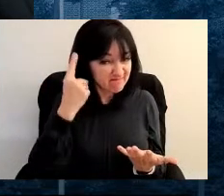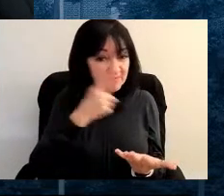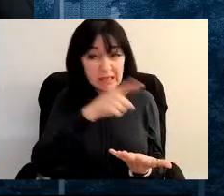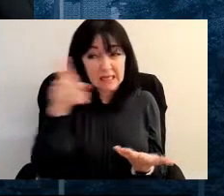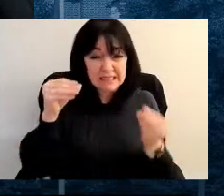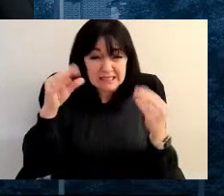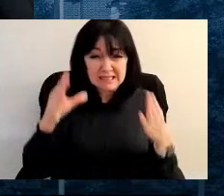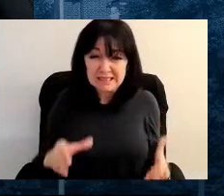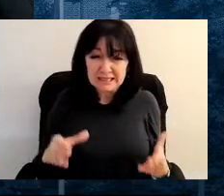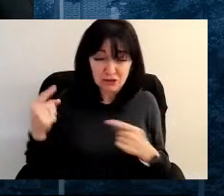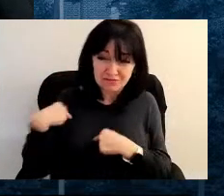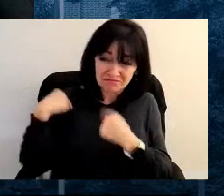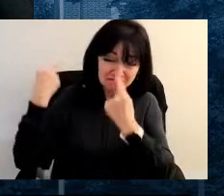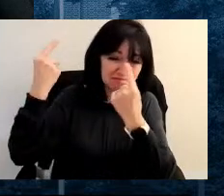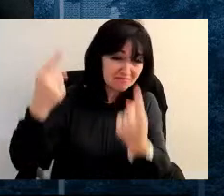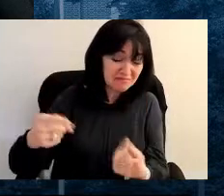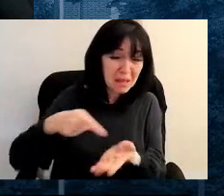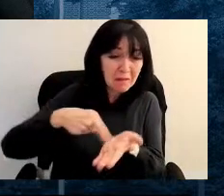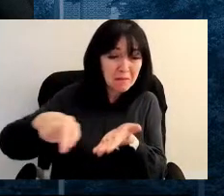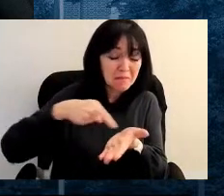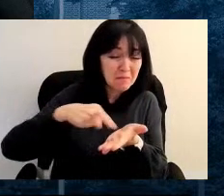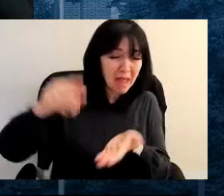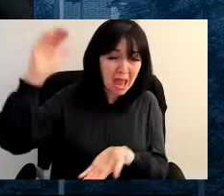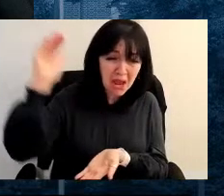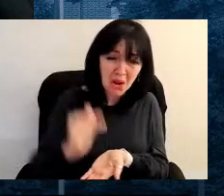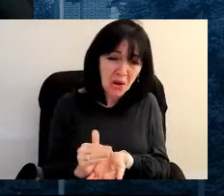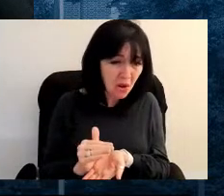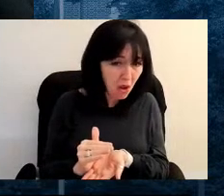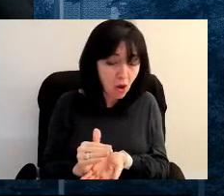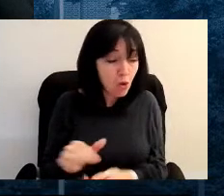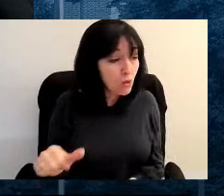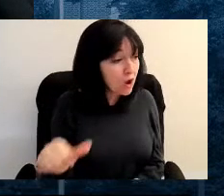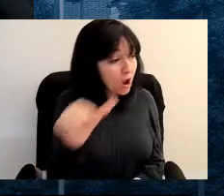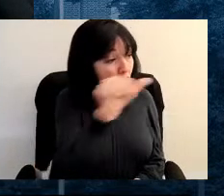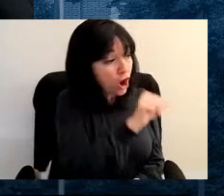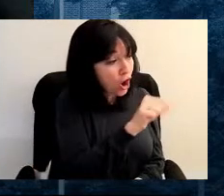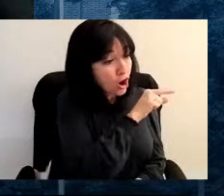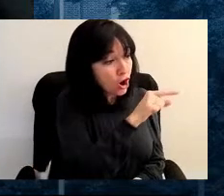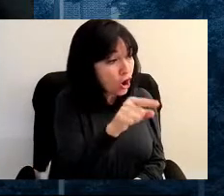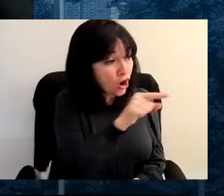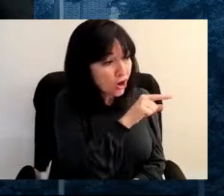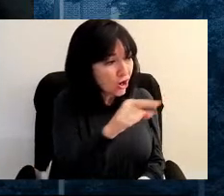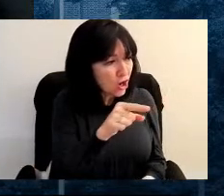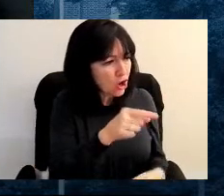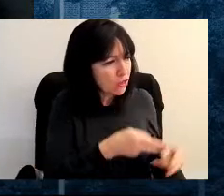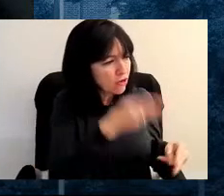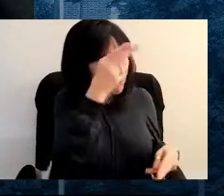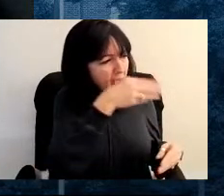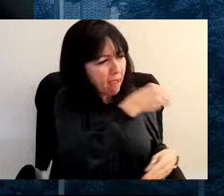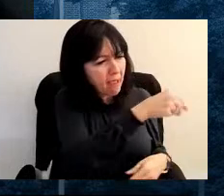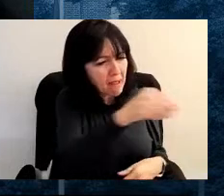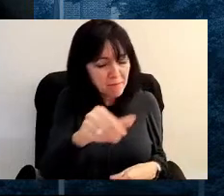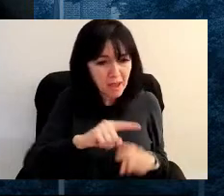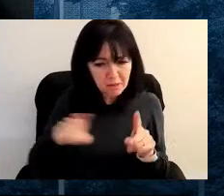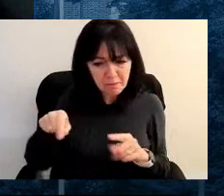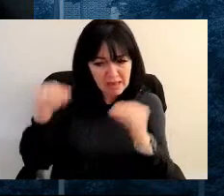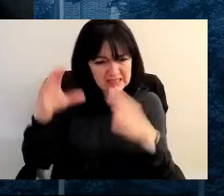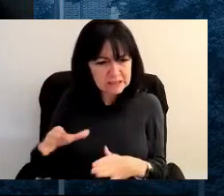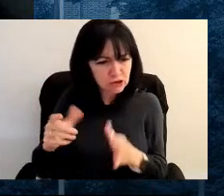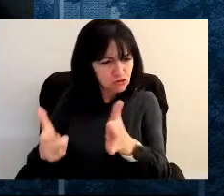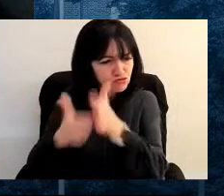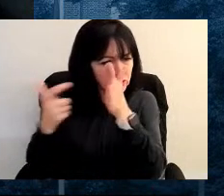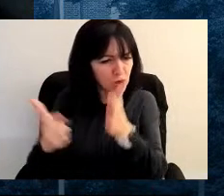as a profession compared to other professions with comparable education and training requirements. Similarly, the wages and benefits for